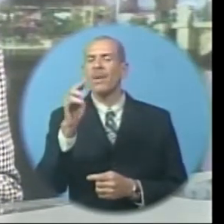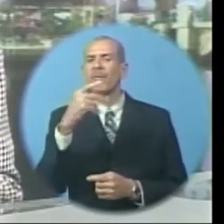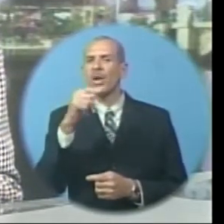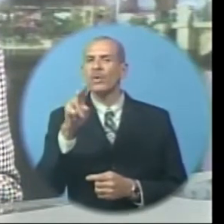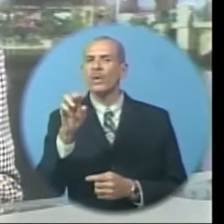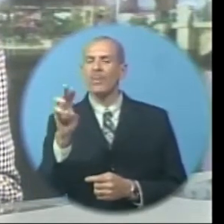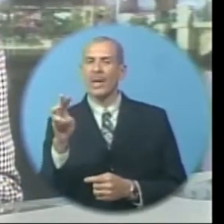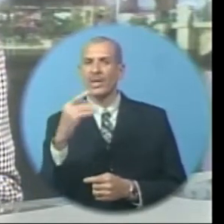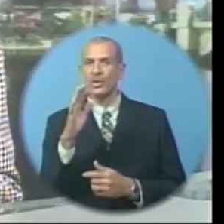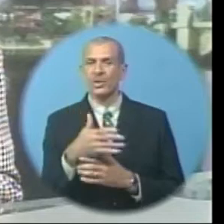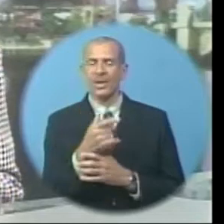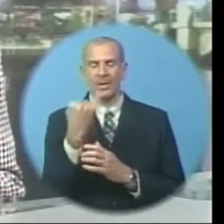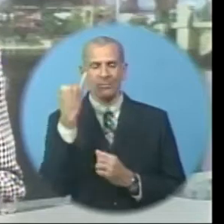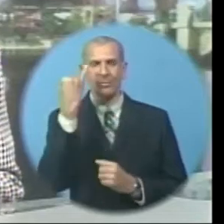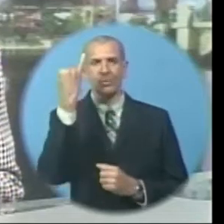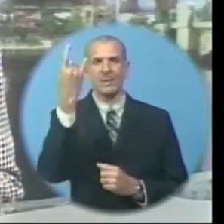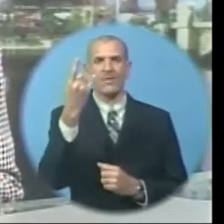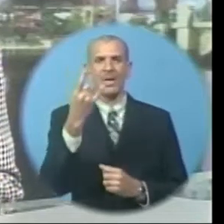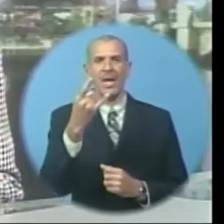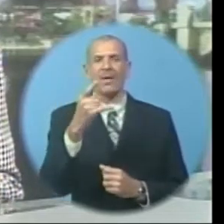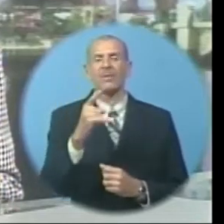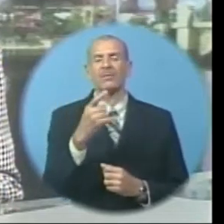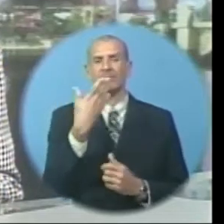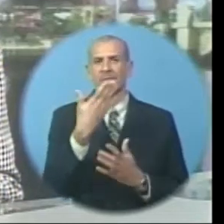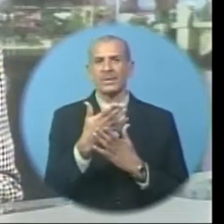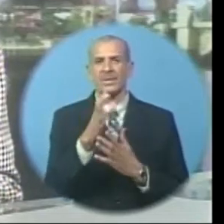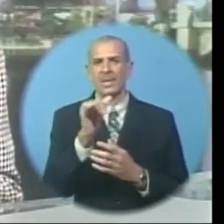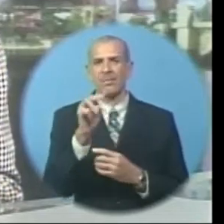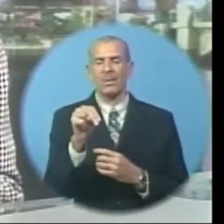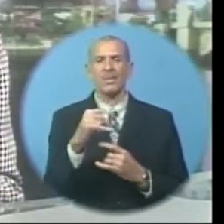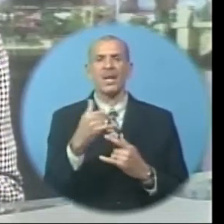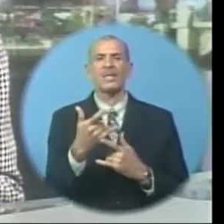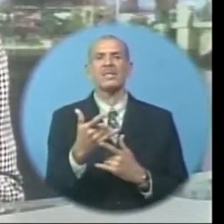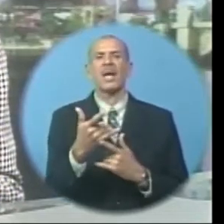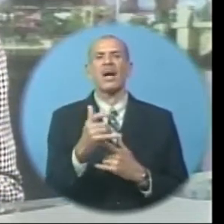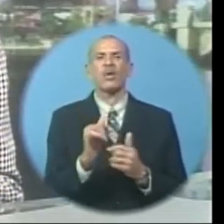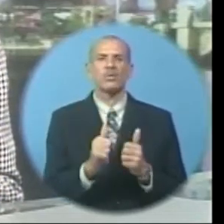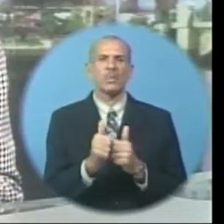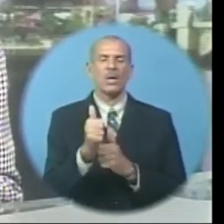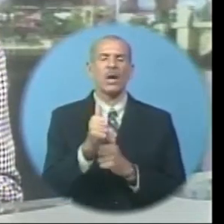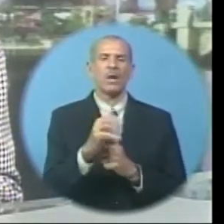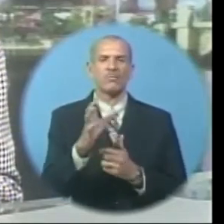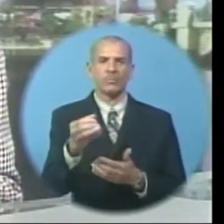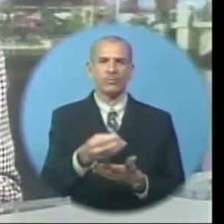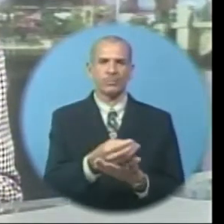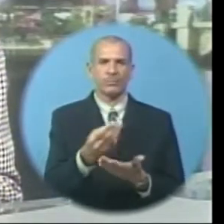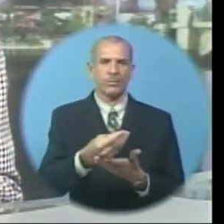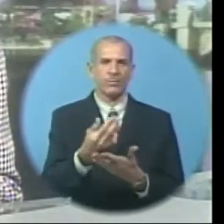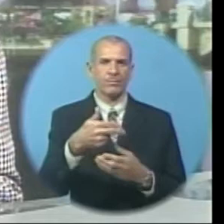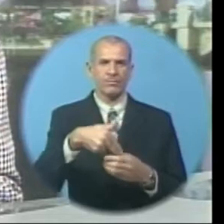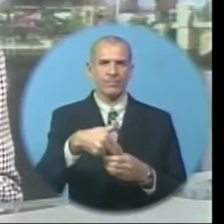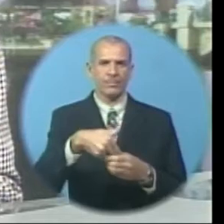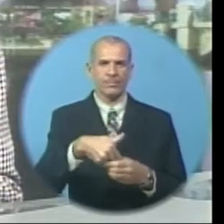vision of a smart campus, saying the partnership must go far beyond recruitment.